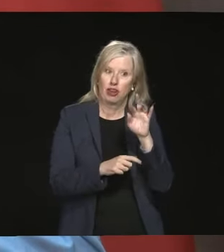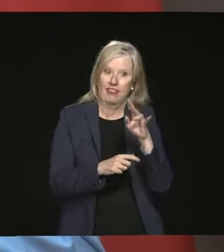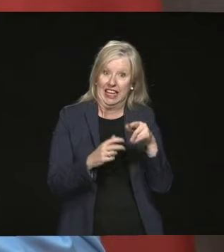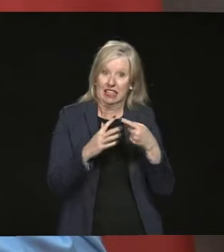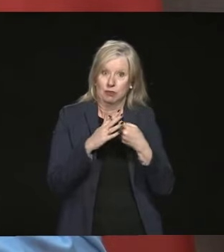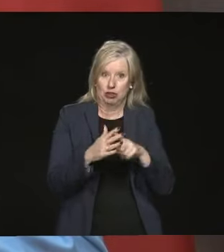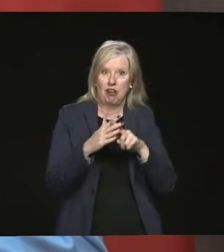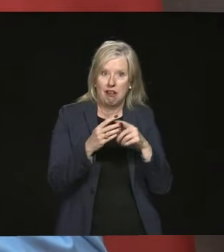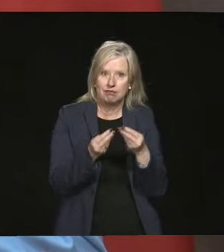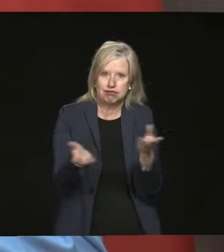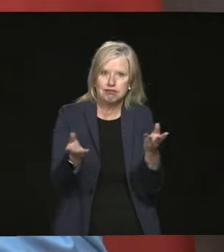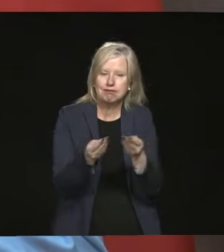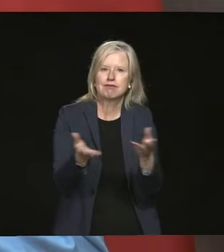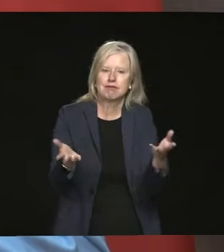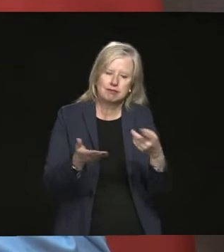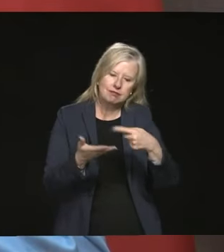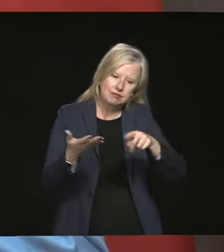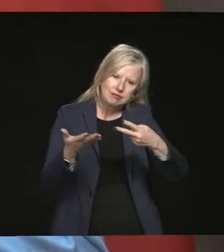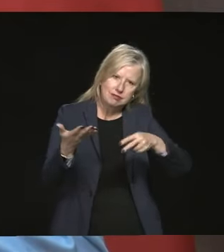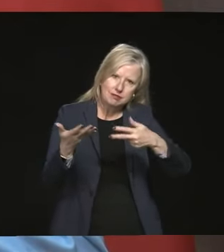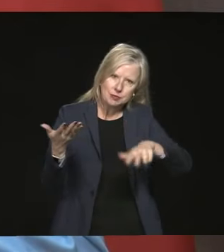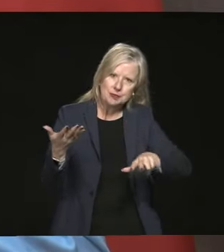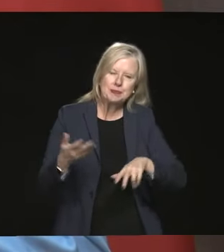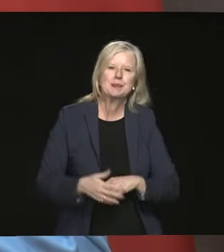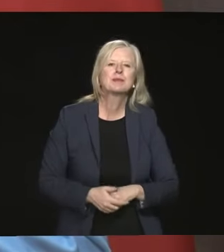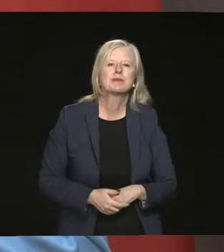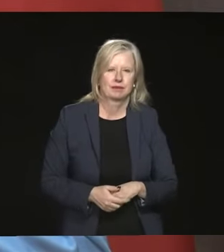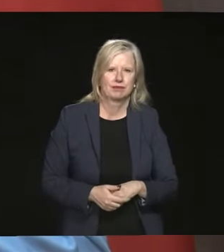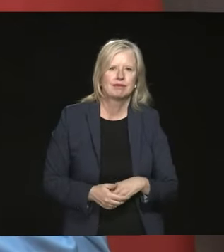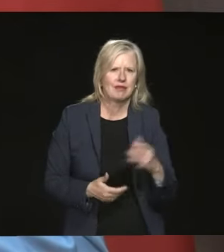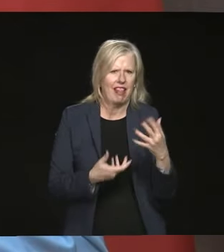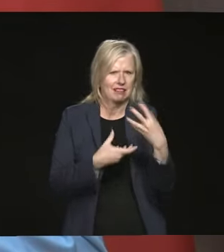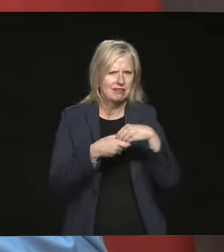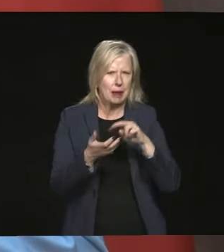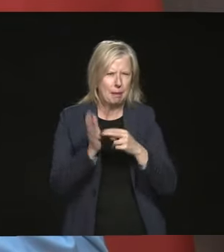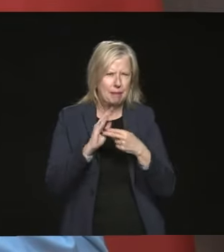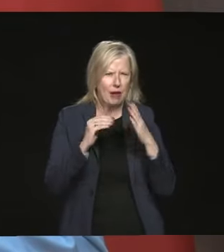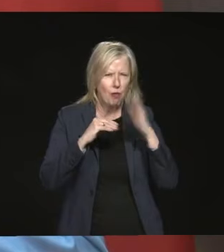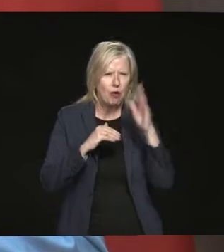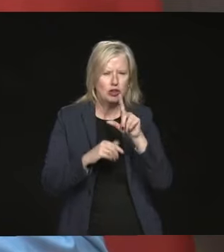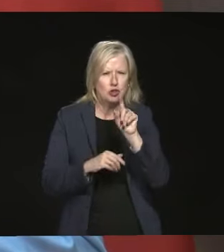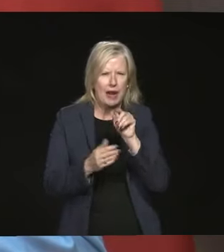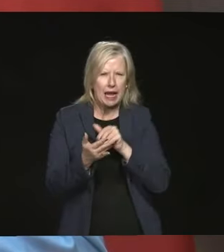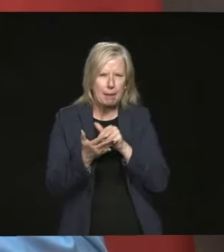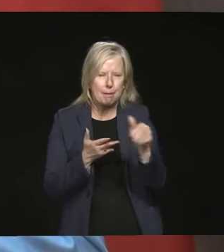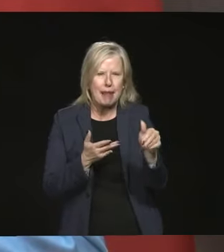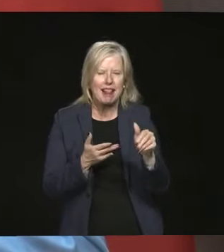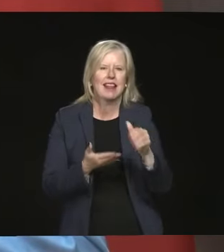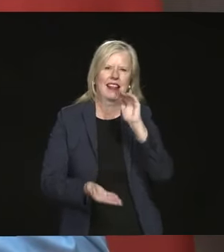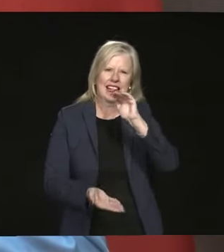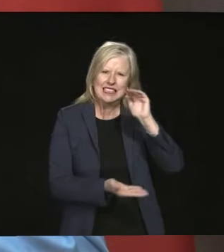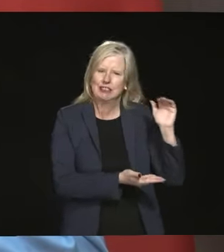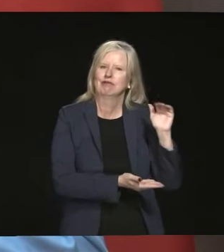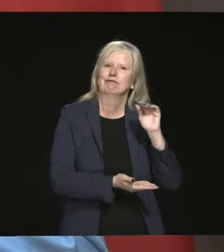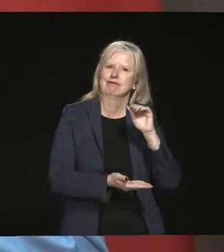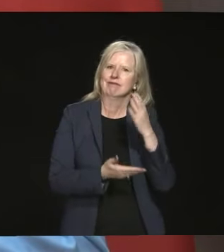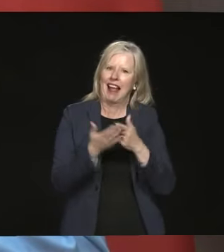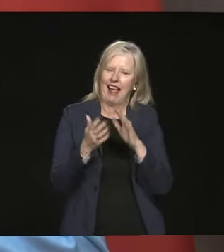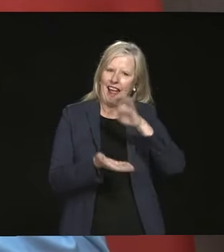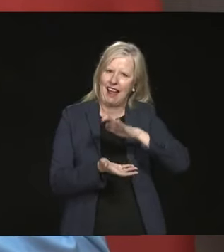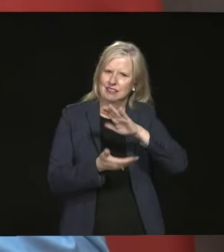weeks. This is part of more than 20 million liters of hand sanitizer that we've ordered, including an